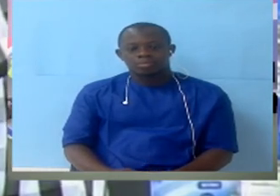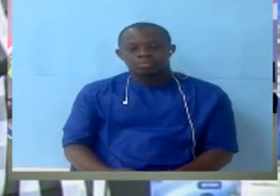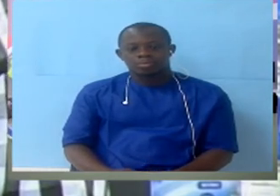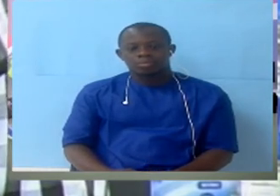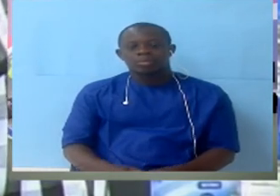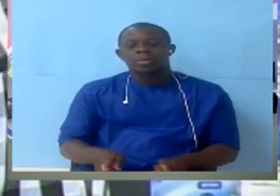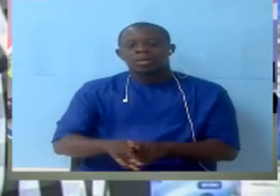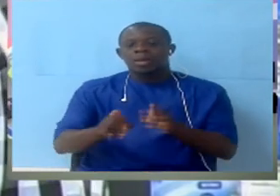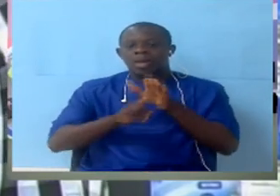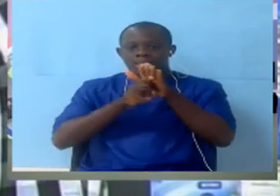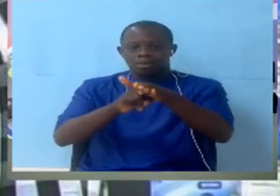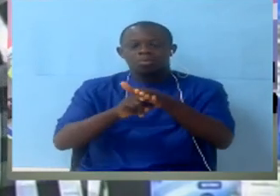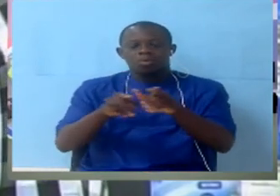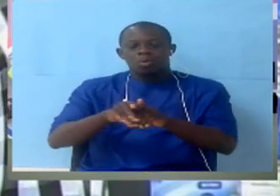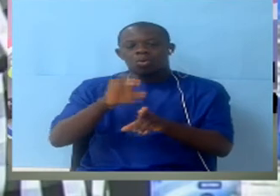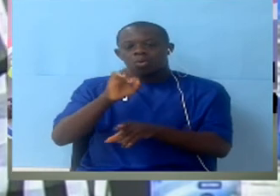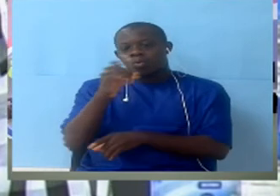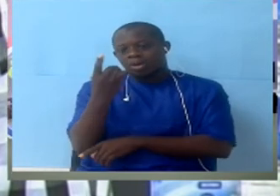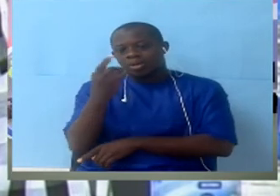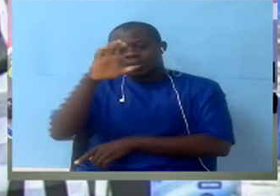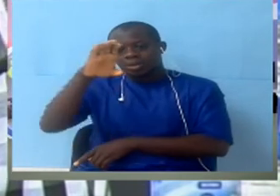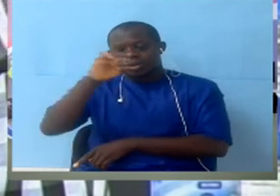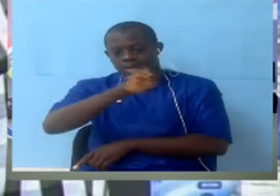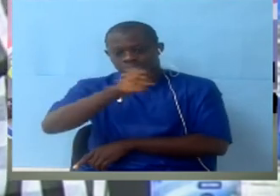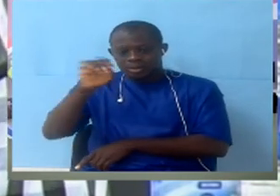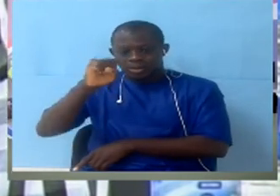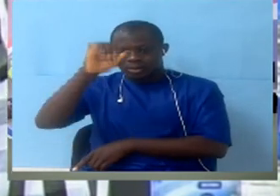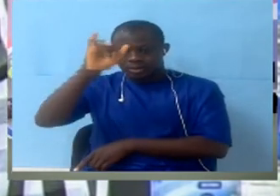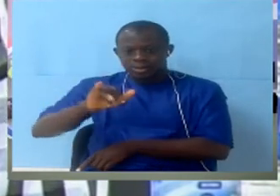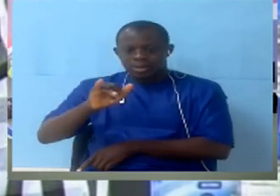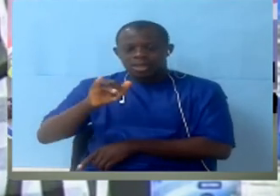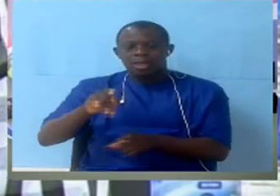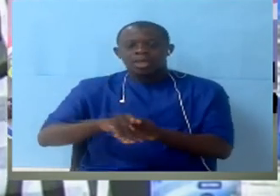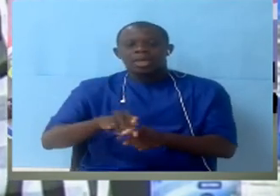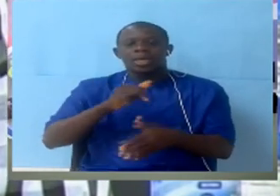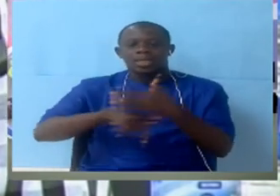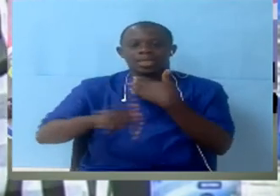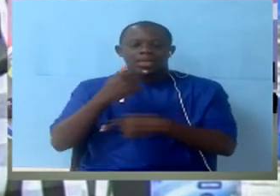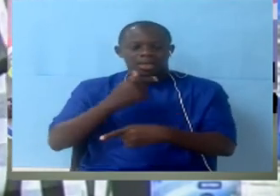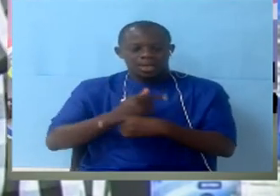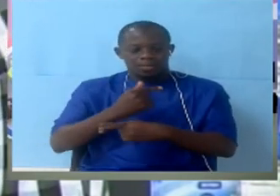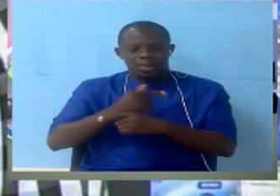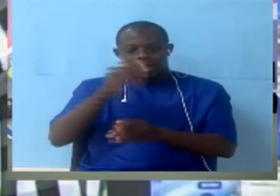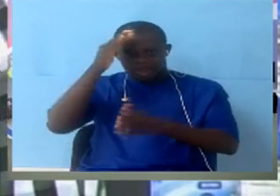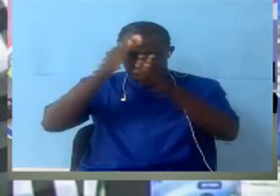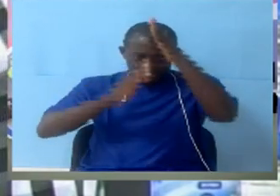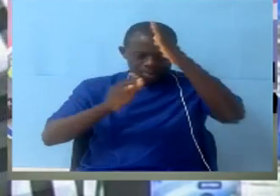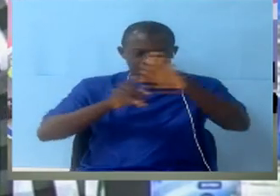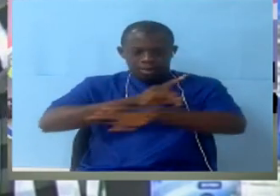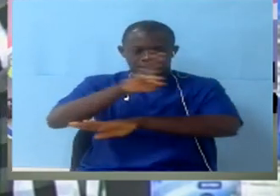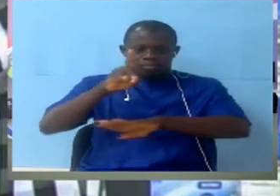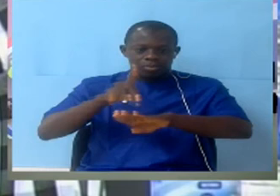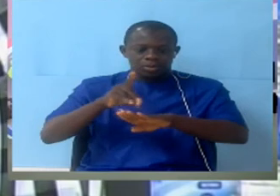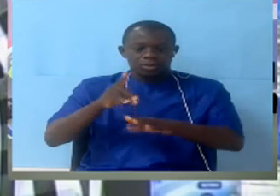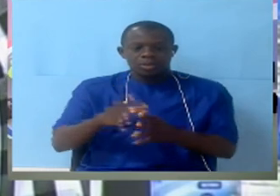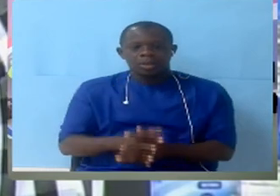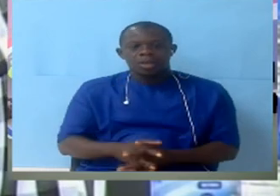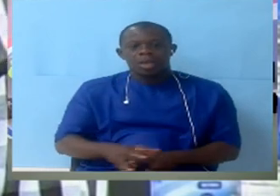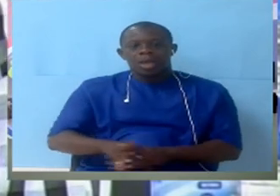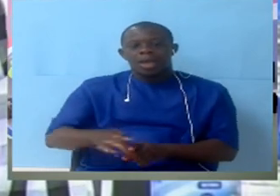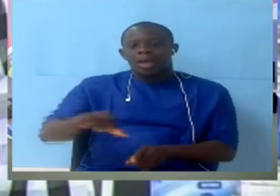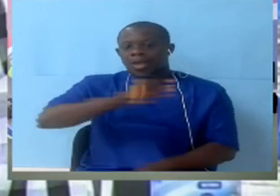102 02 02 02 01 01 CC. An example is 01 CC. Gaf camp. Gaf camp. And RSM